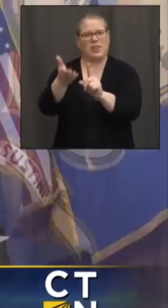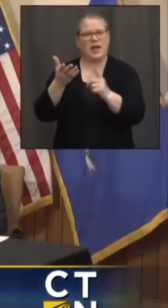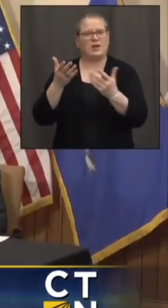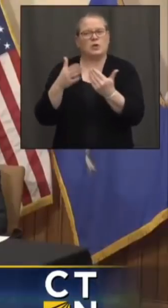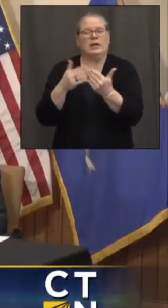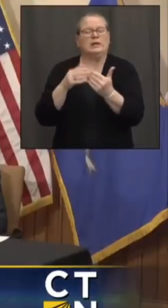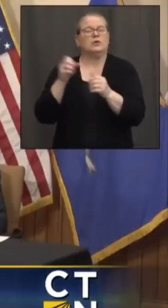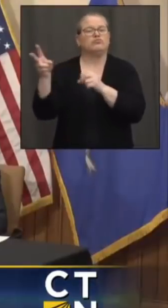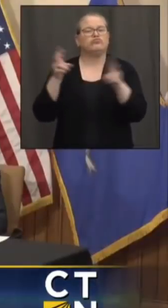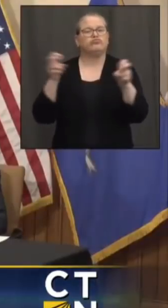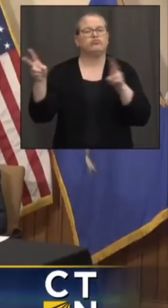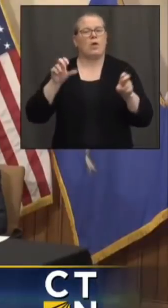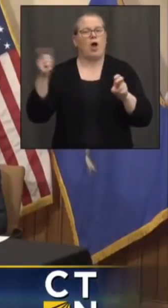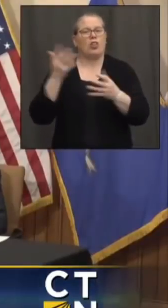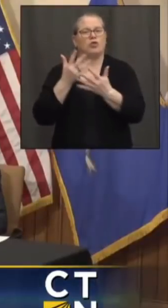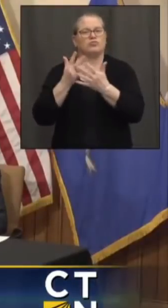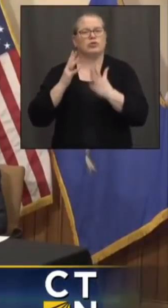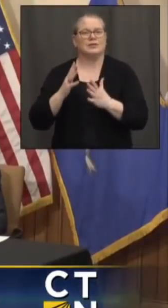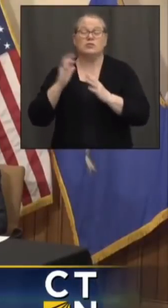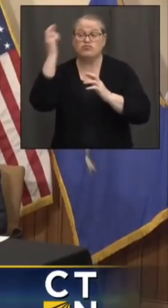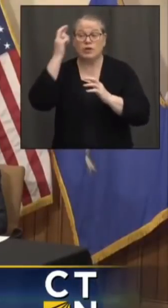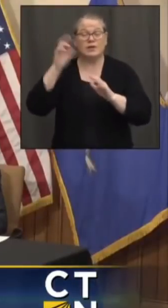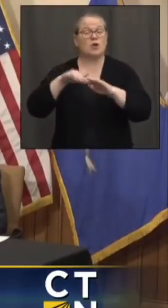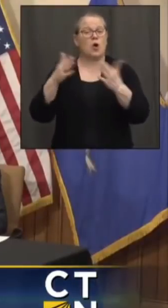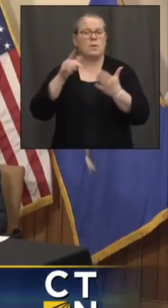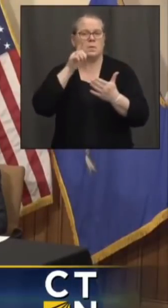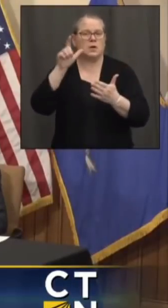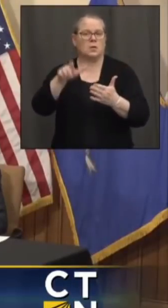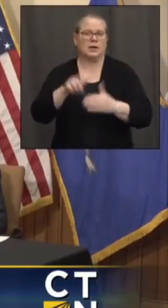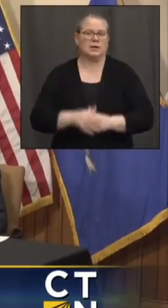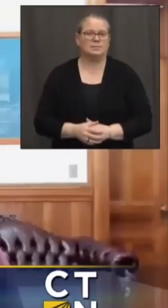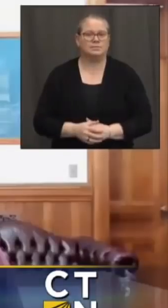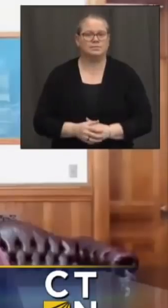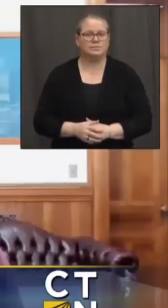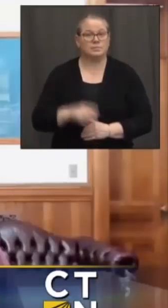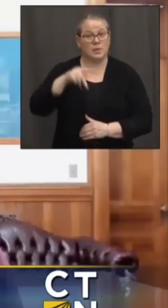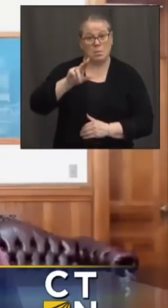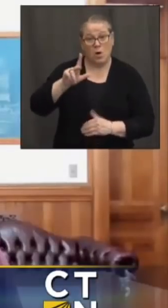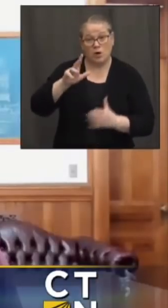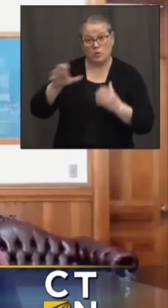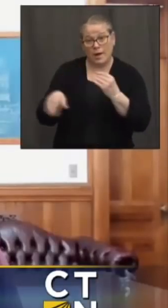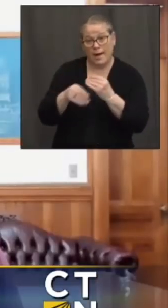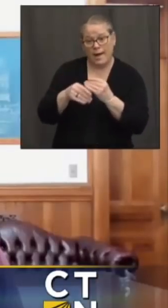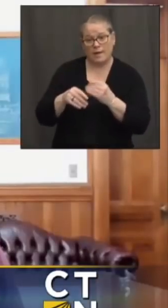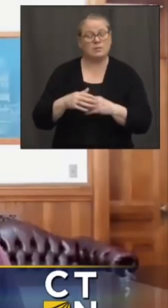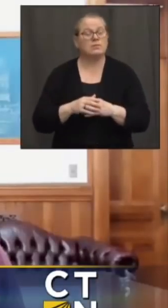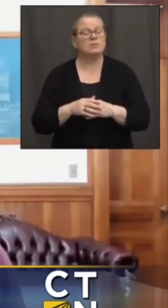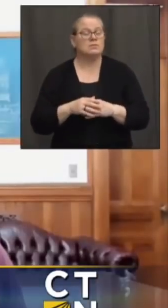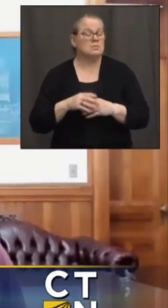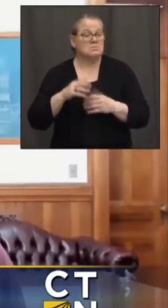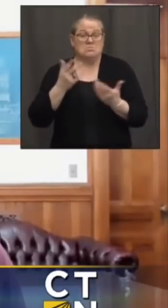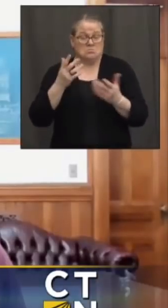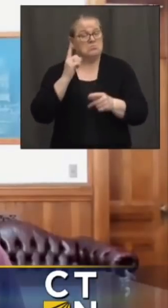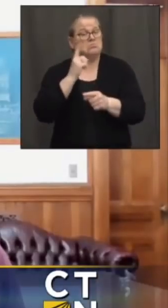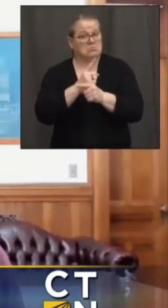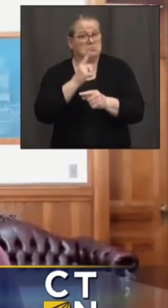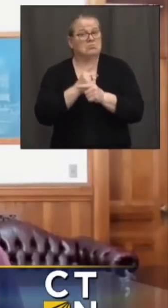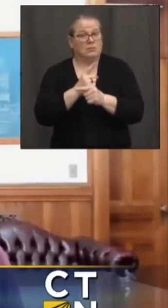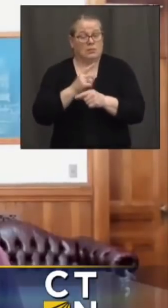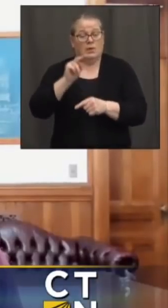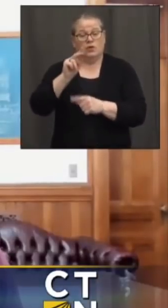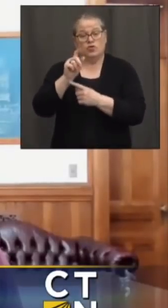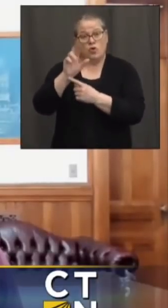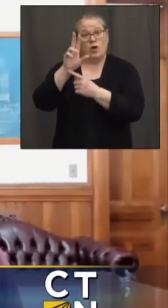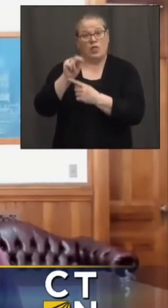Governor, I'll just add that our incarceration rate right now is at a 30-year low, as the governor stated. Northern was a facility